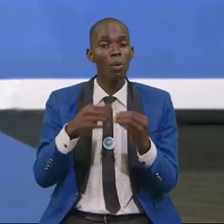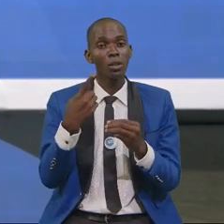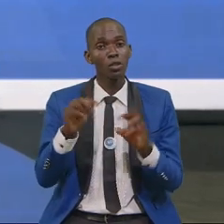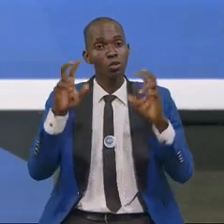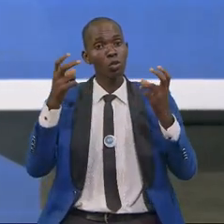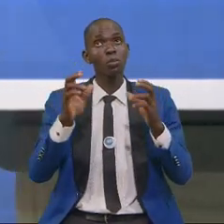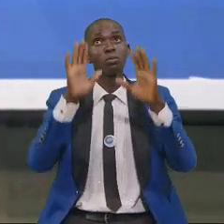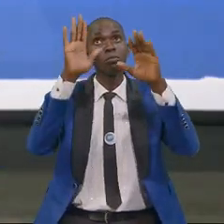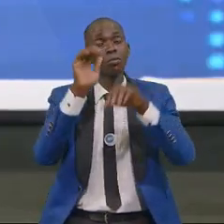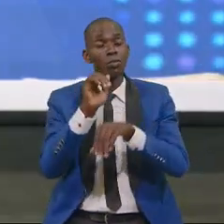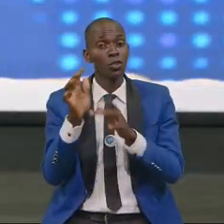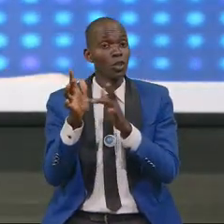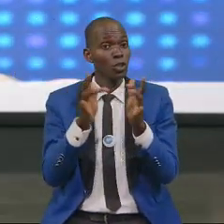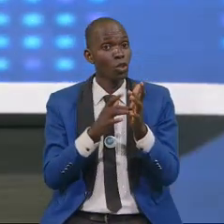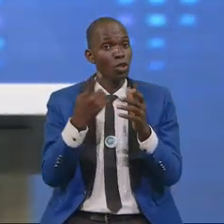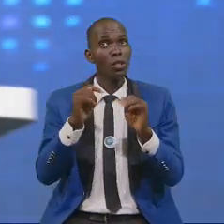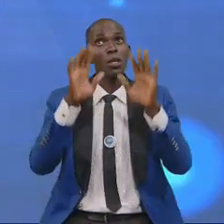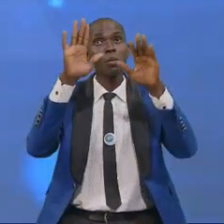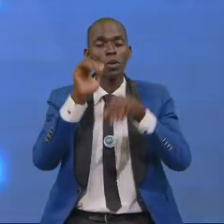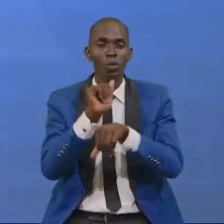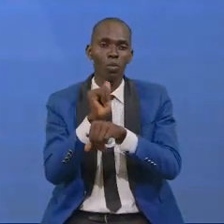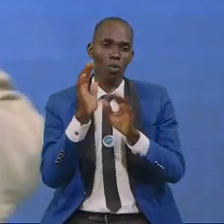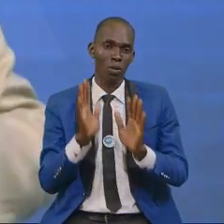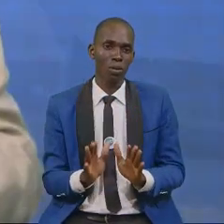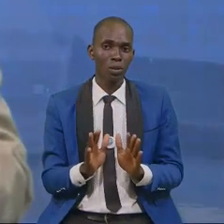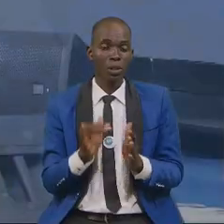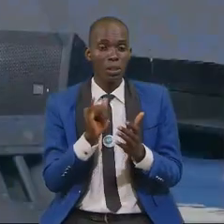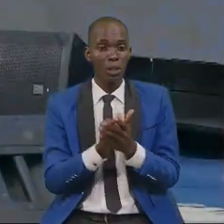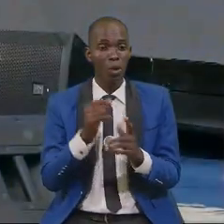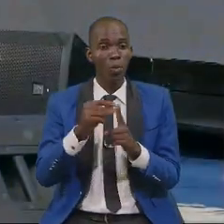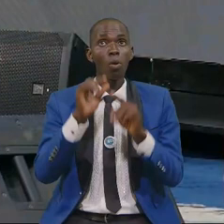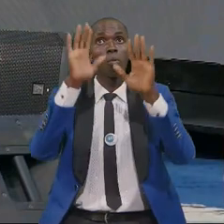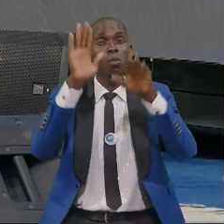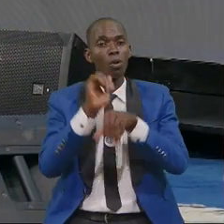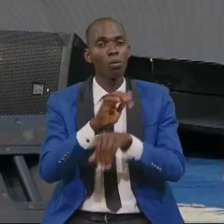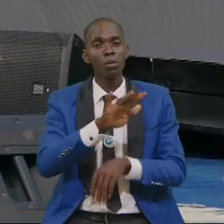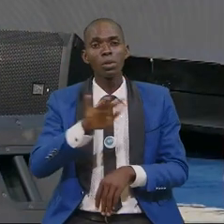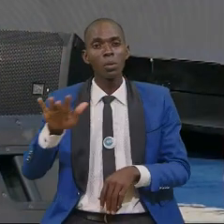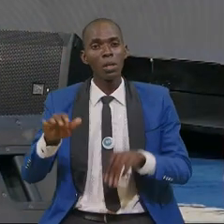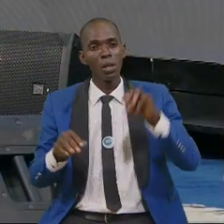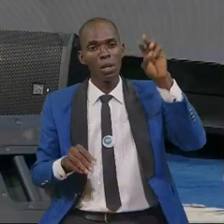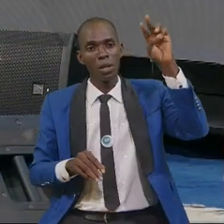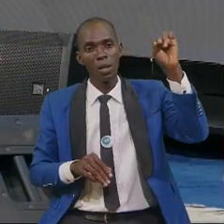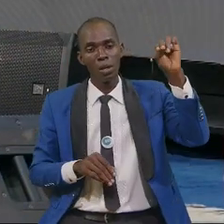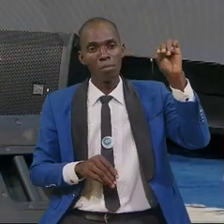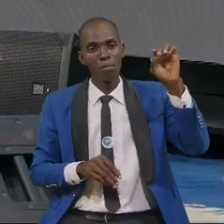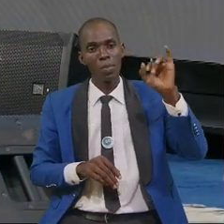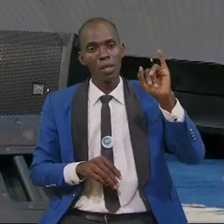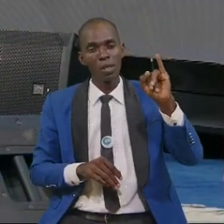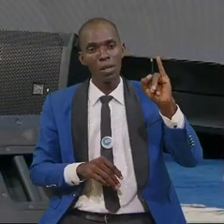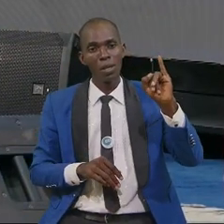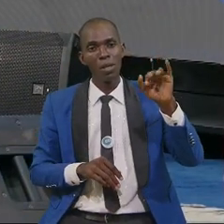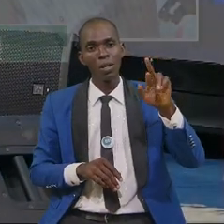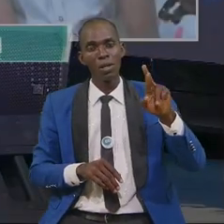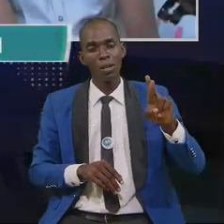worker. That word miracle, as an M, as an I, as an R, as an